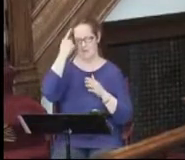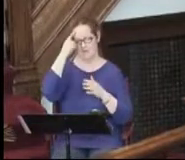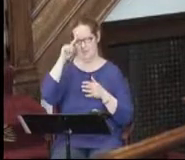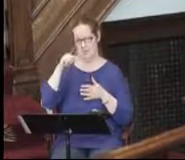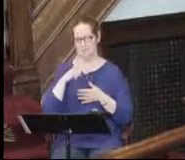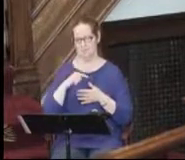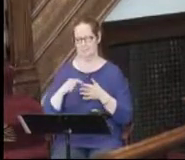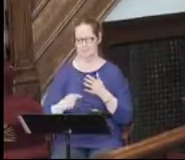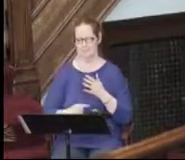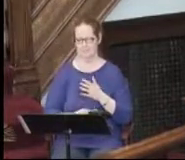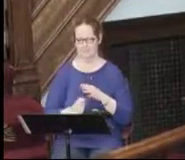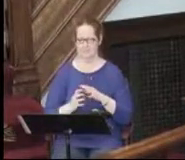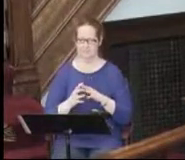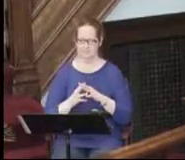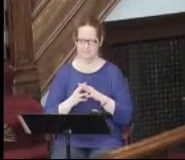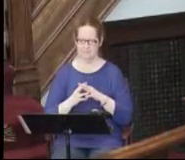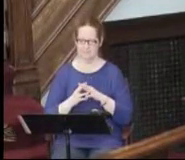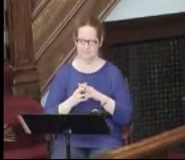for